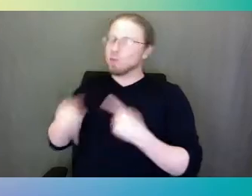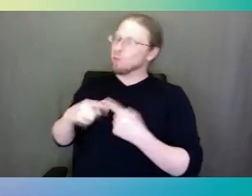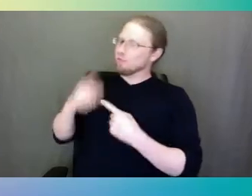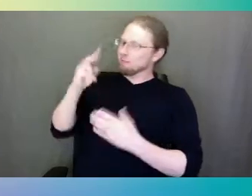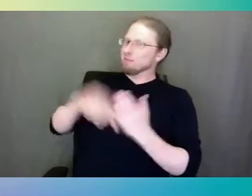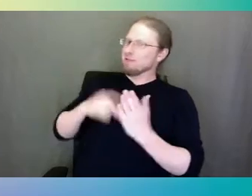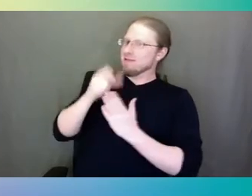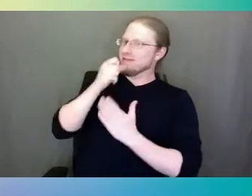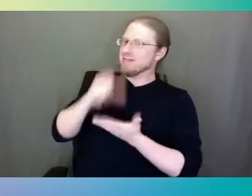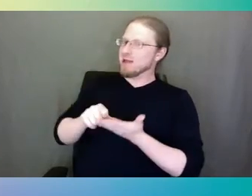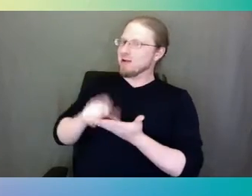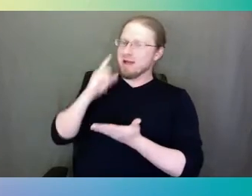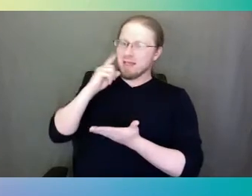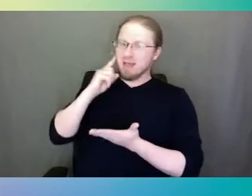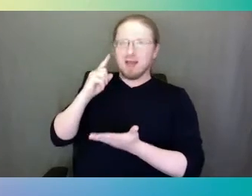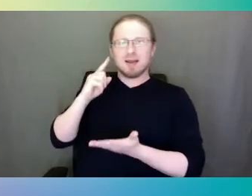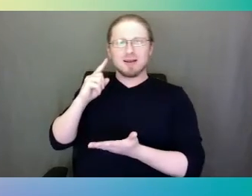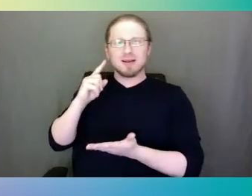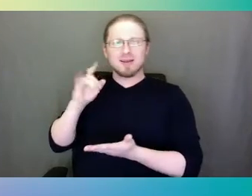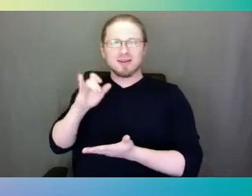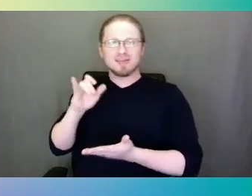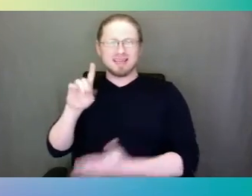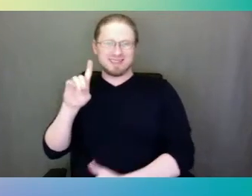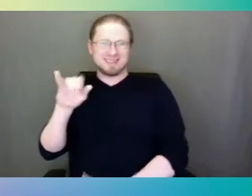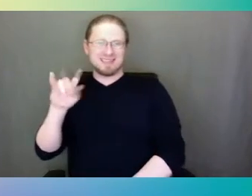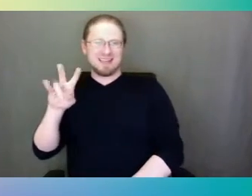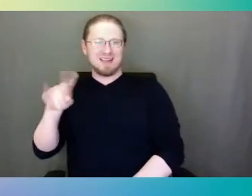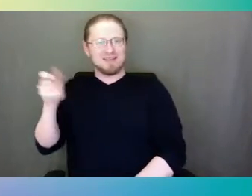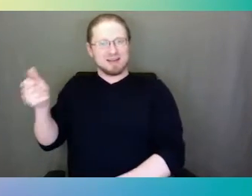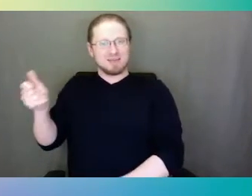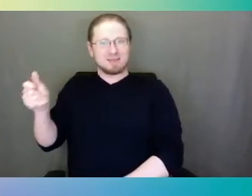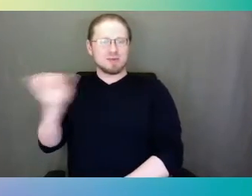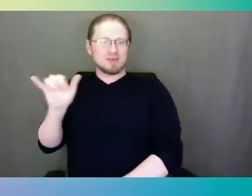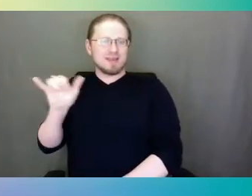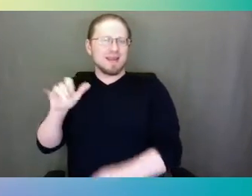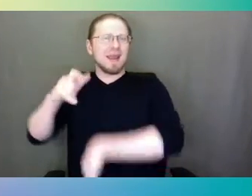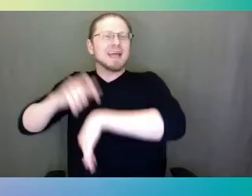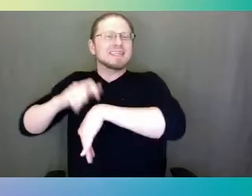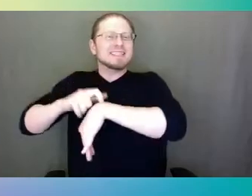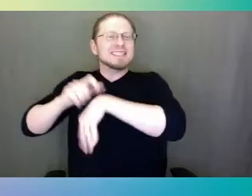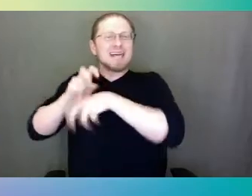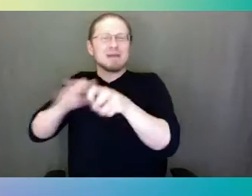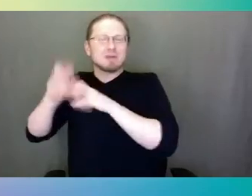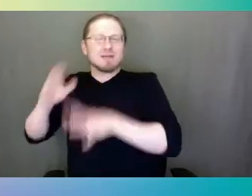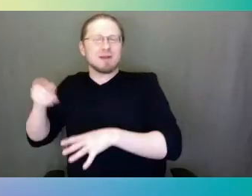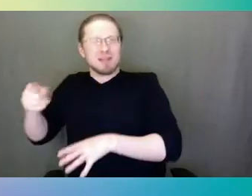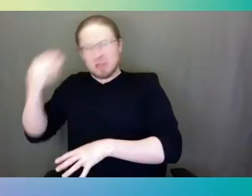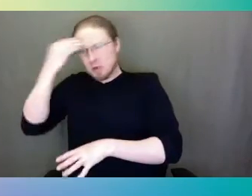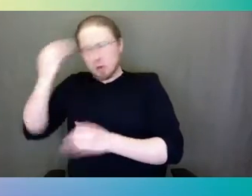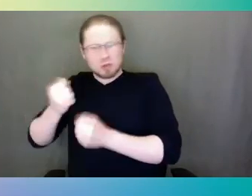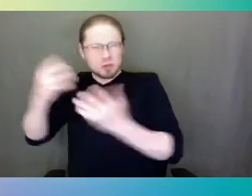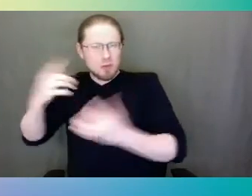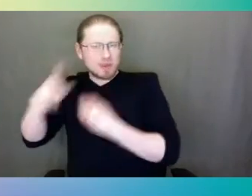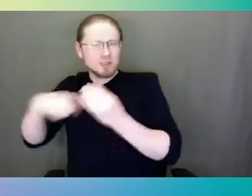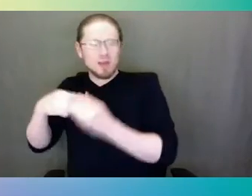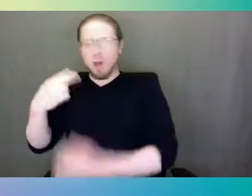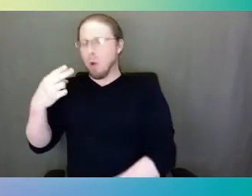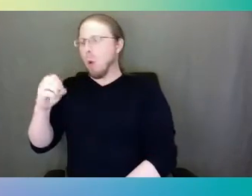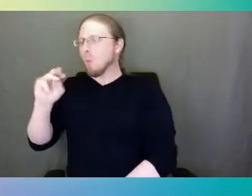thought David was a time traveler because he knew so much about homosexuality in 1959. So he was really ahead of his